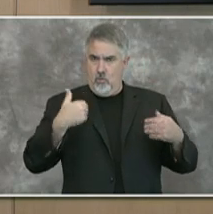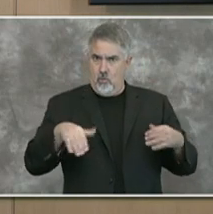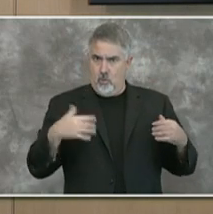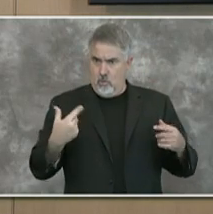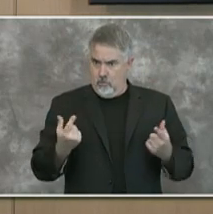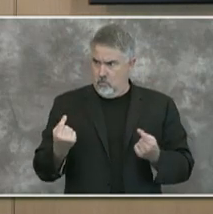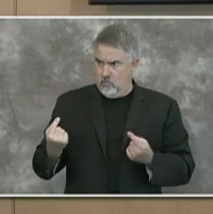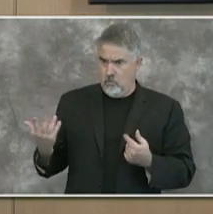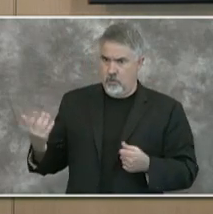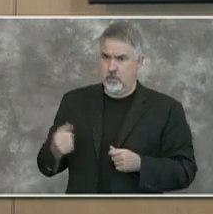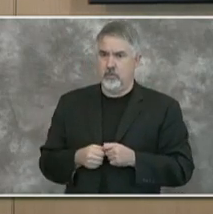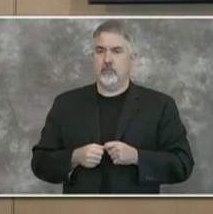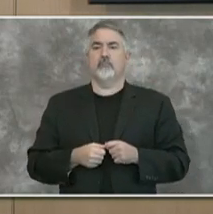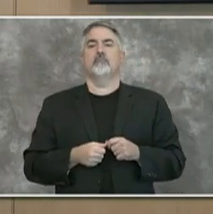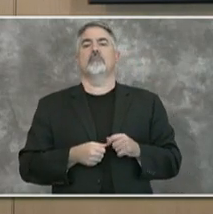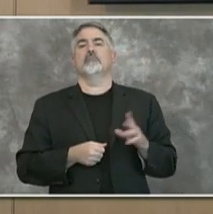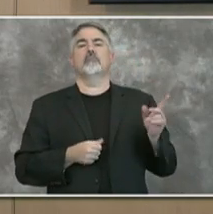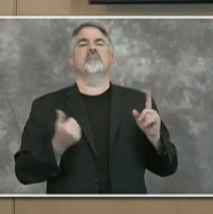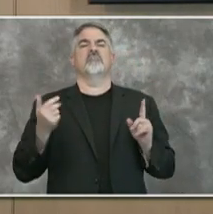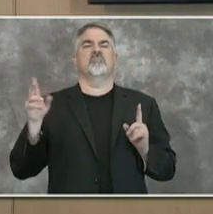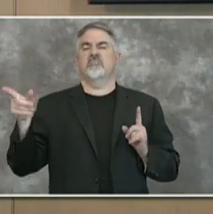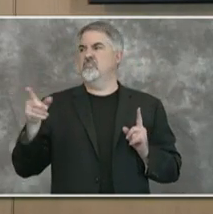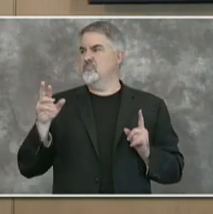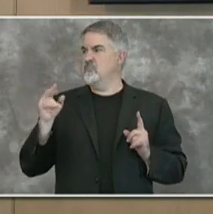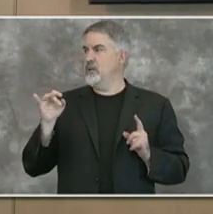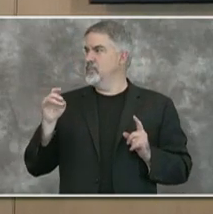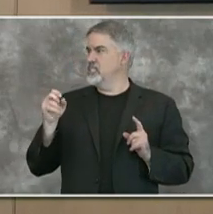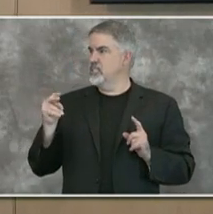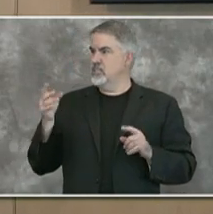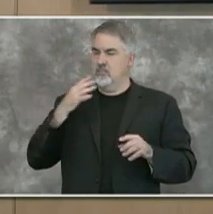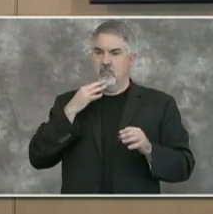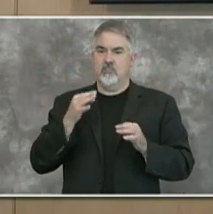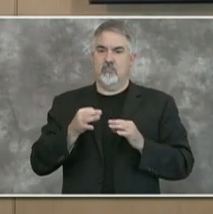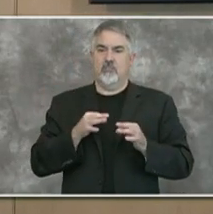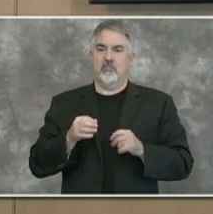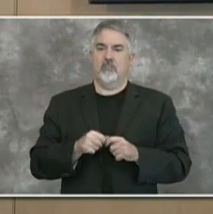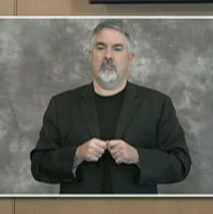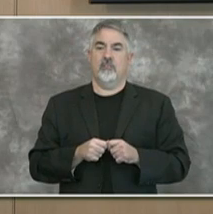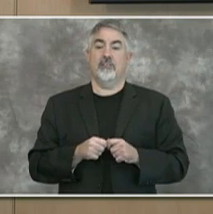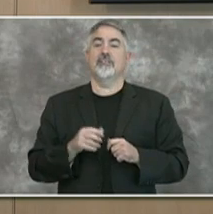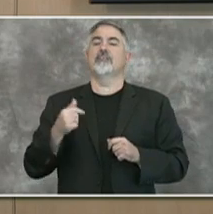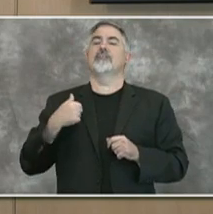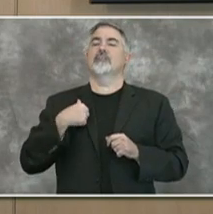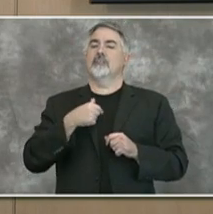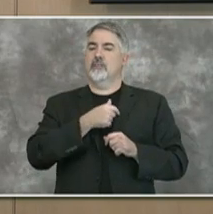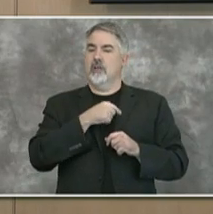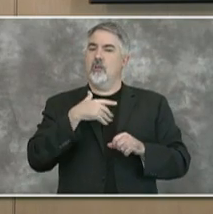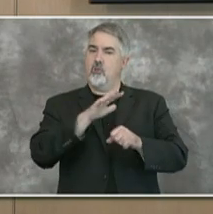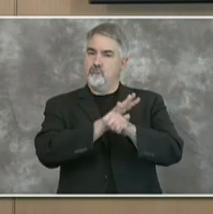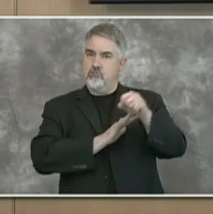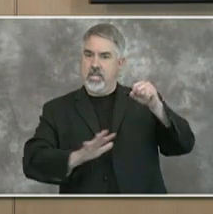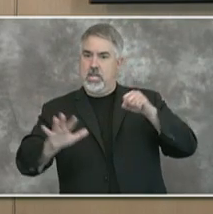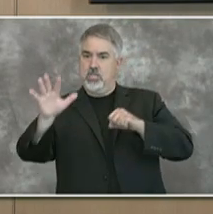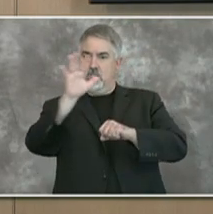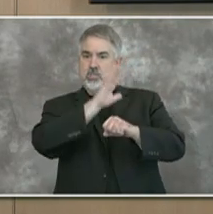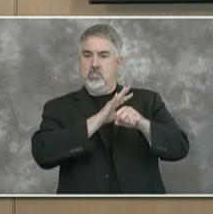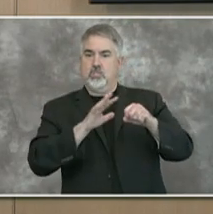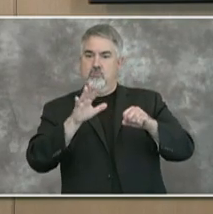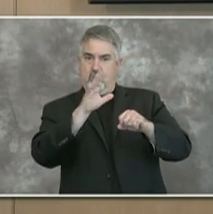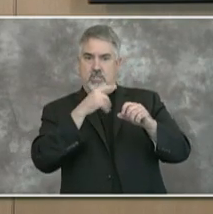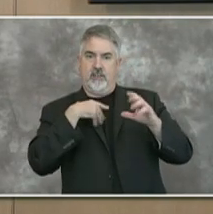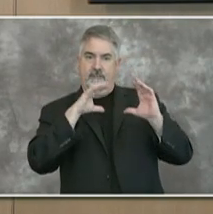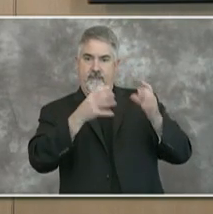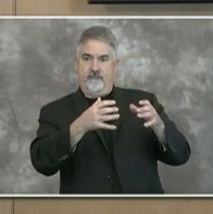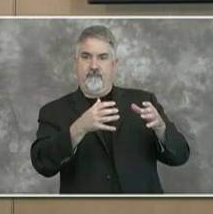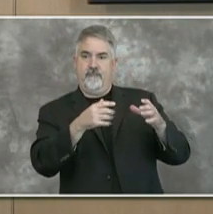Sills come up and talk about that in general. I think there is, what we're trying to do as a region is have one regional approach so that